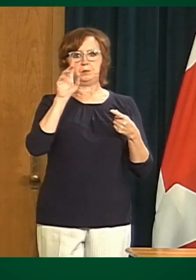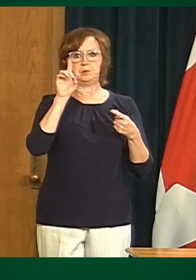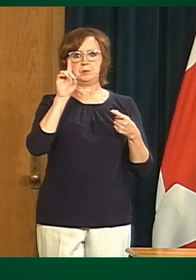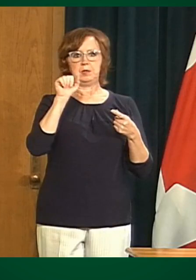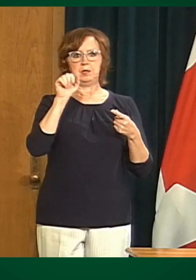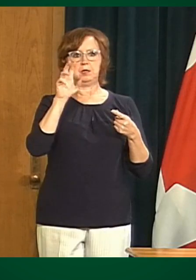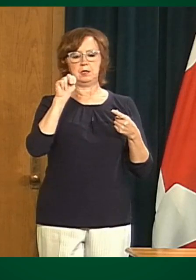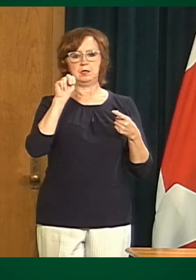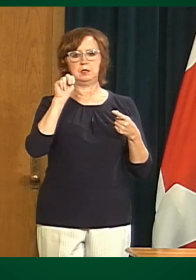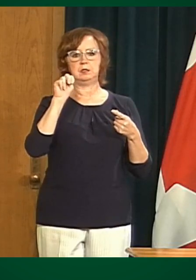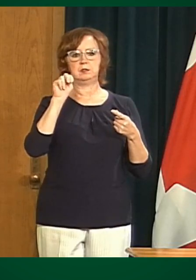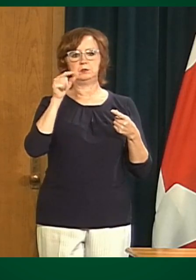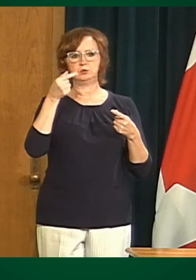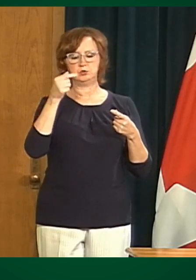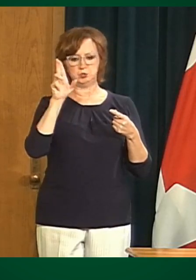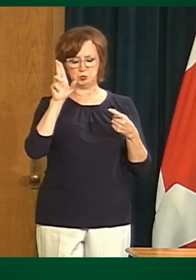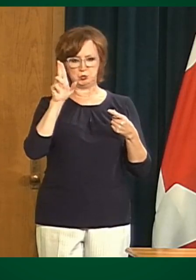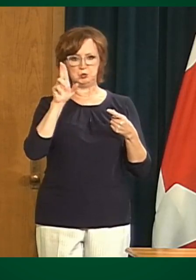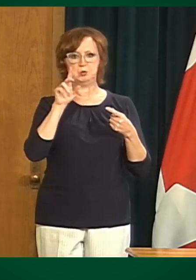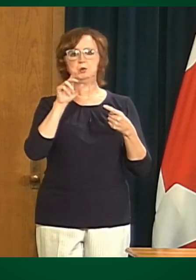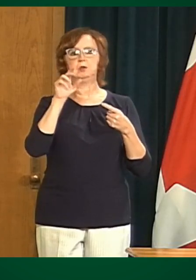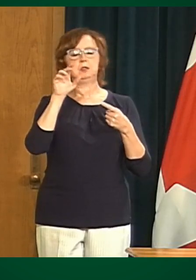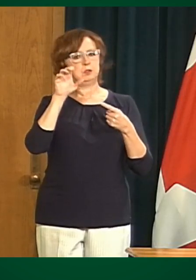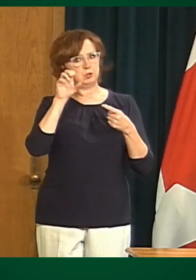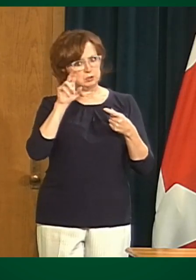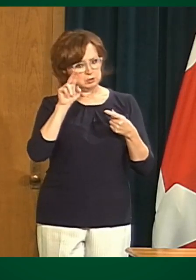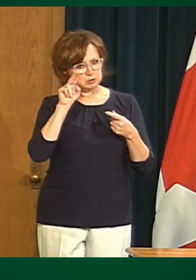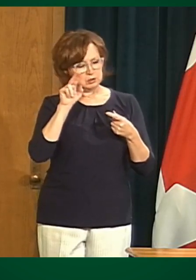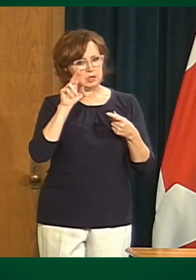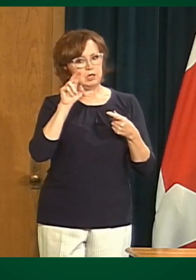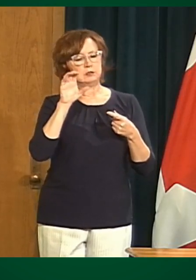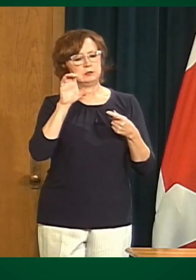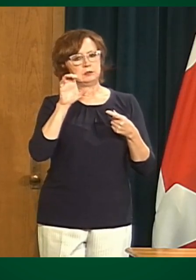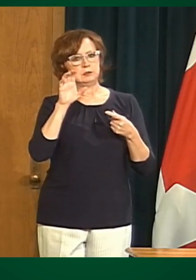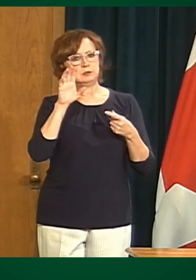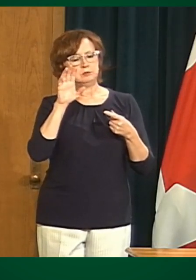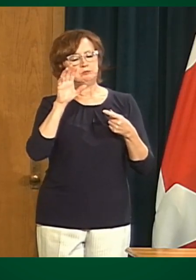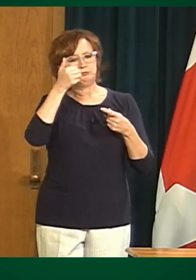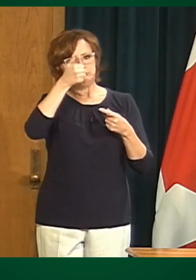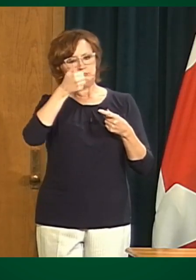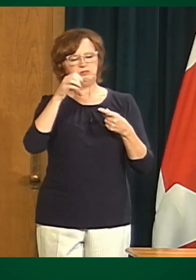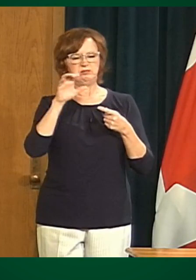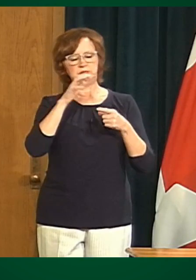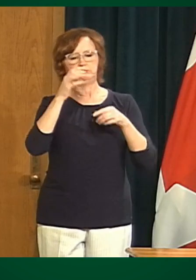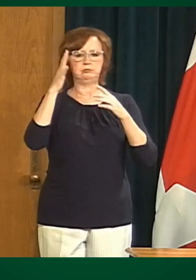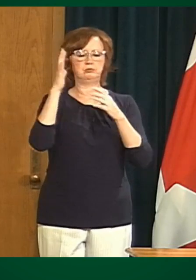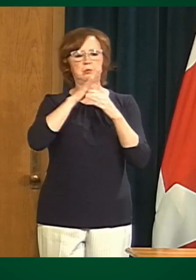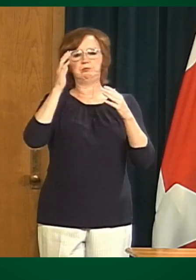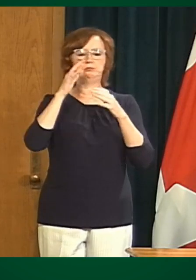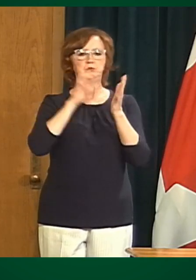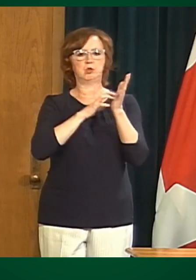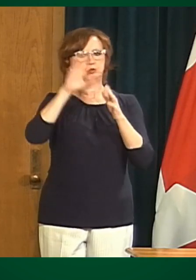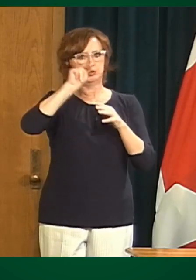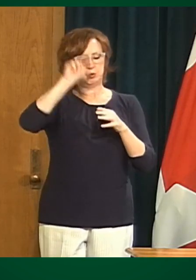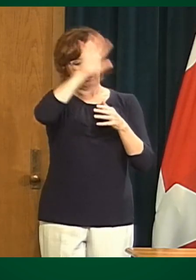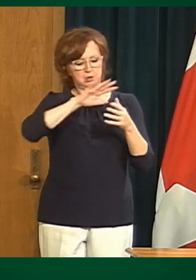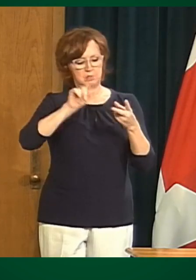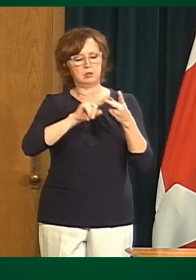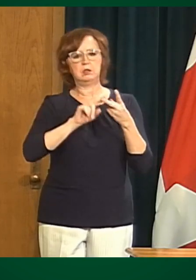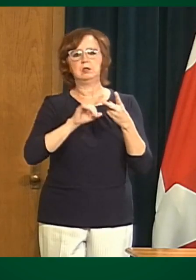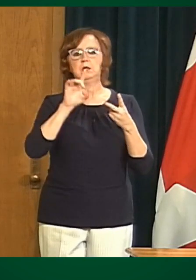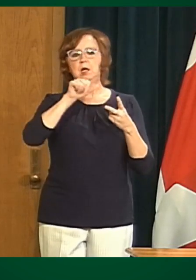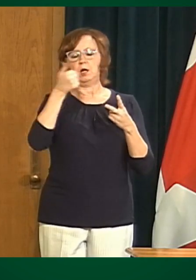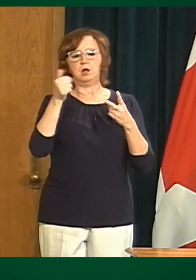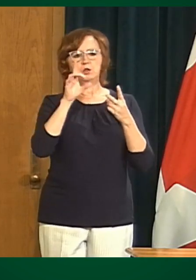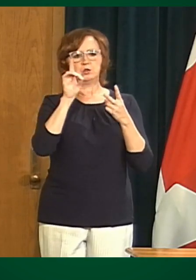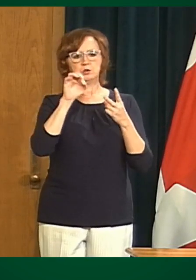Officer for the Saskatchewan Health Authority Northern Region. We also have Dr. Nnamdi Ndubuka,